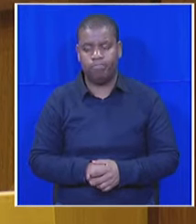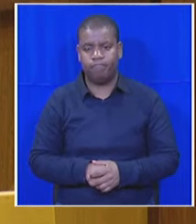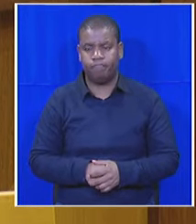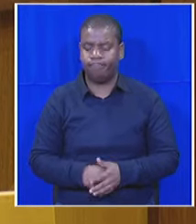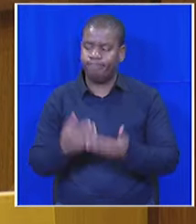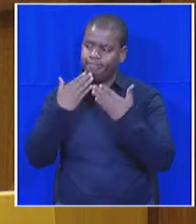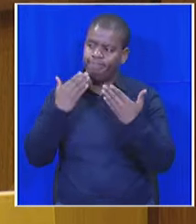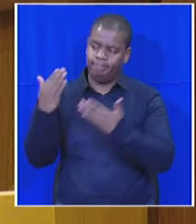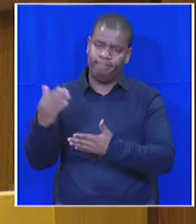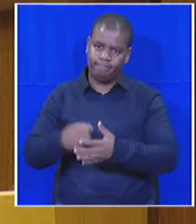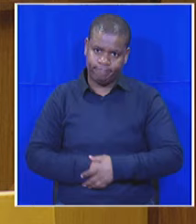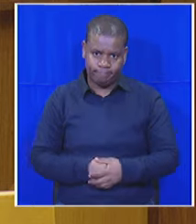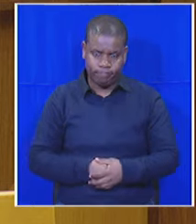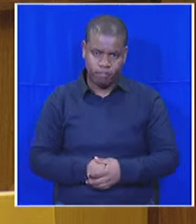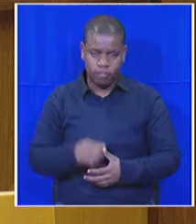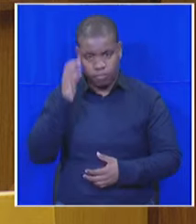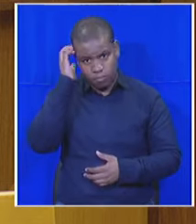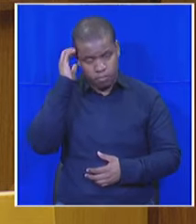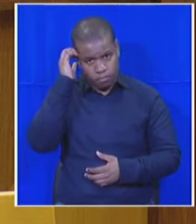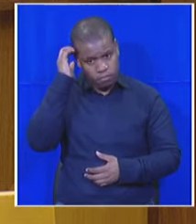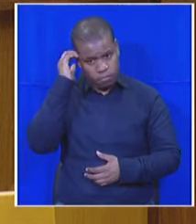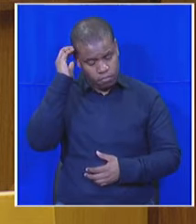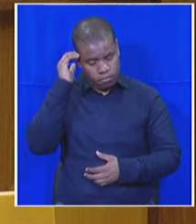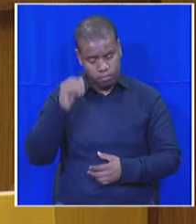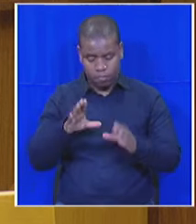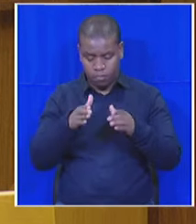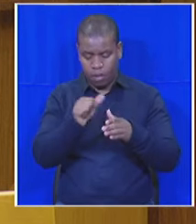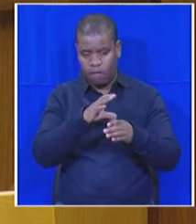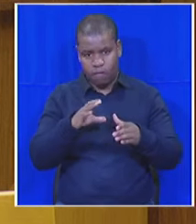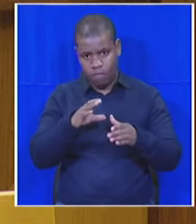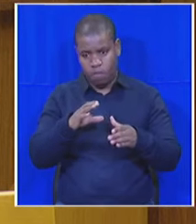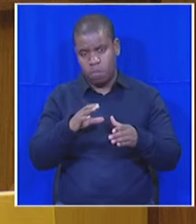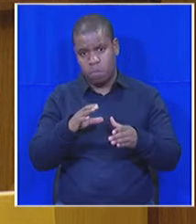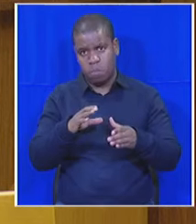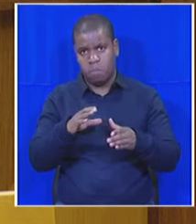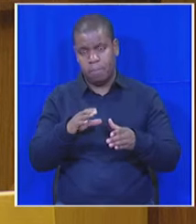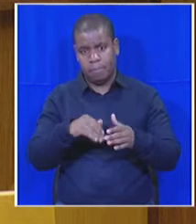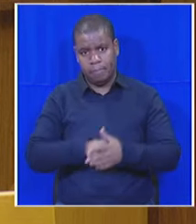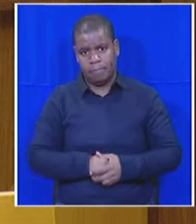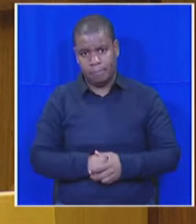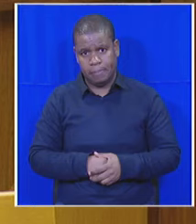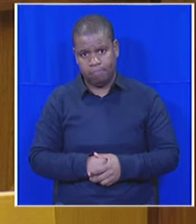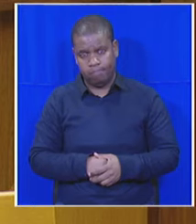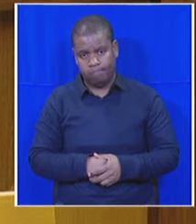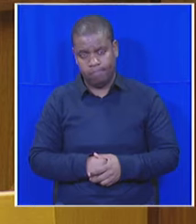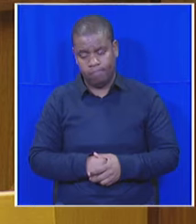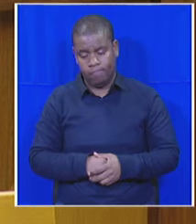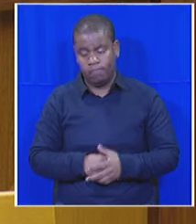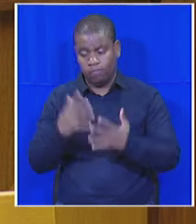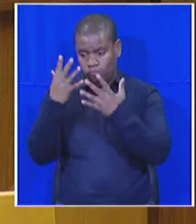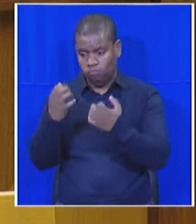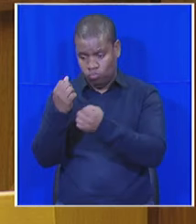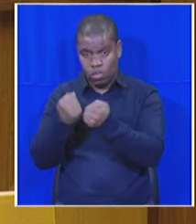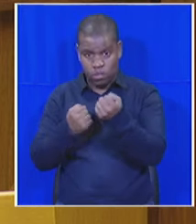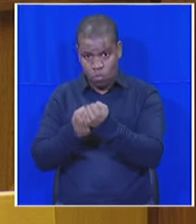Enkosi sihlalo wendlu umbutho wesizwe ukhongoloze iAfrican National Congress iluxhasa ngokupheleleyo ohlahlo